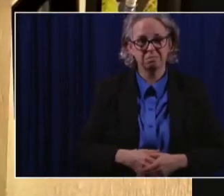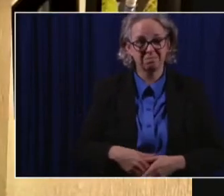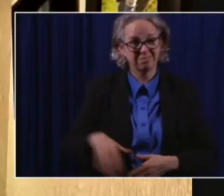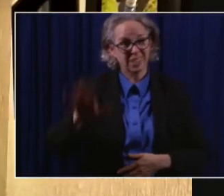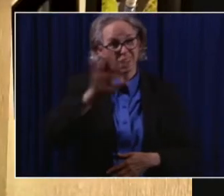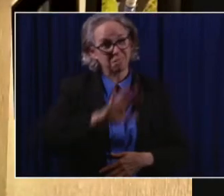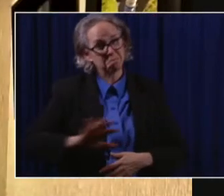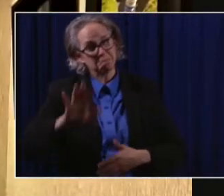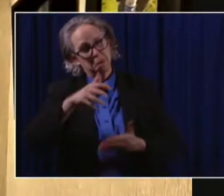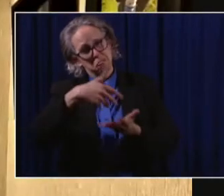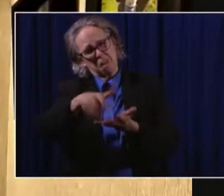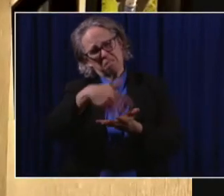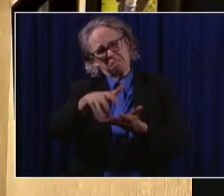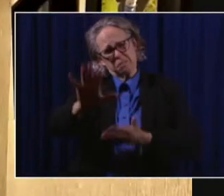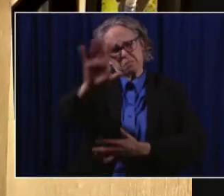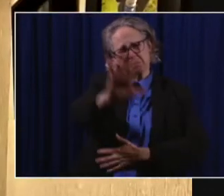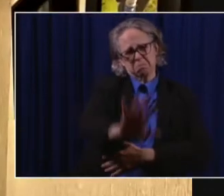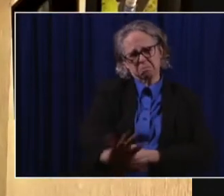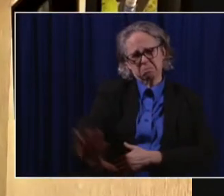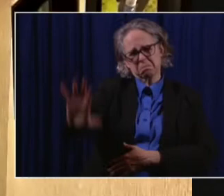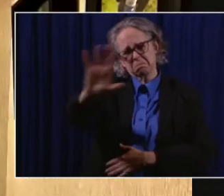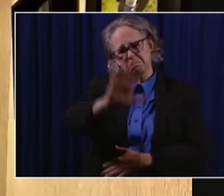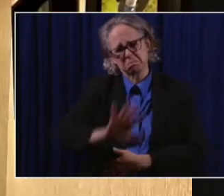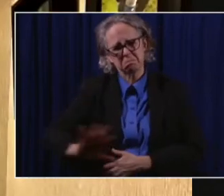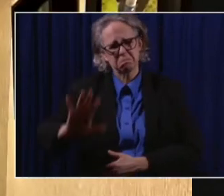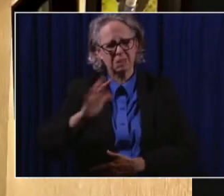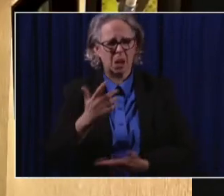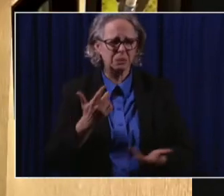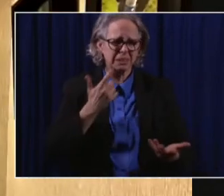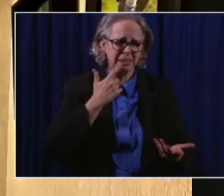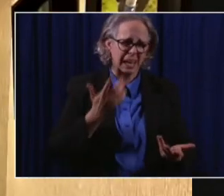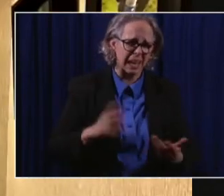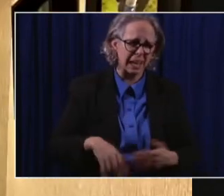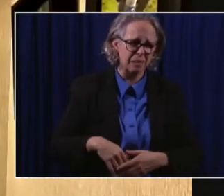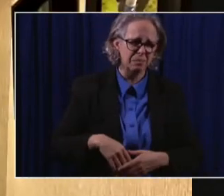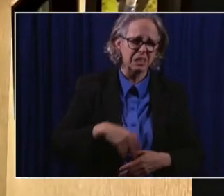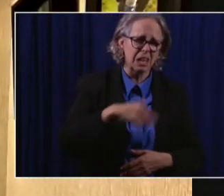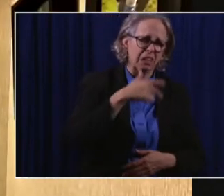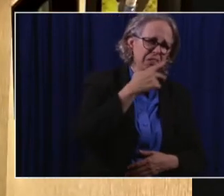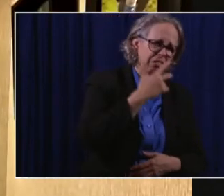say a couple people a day for